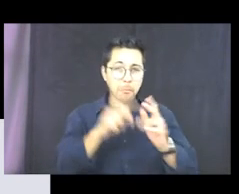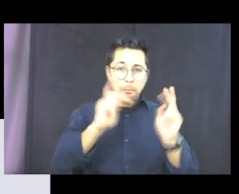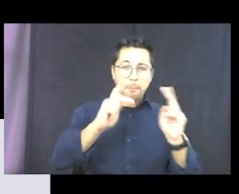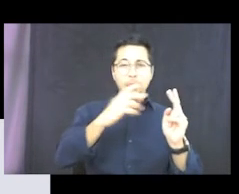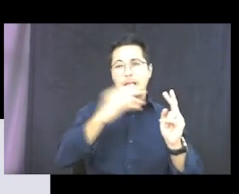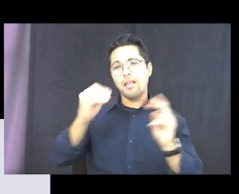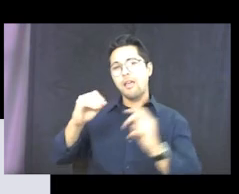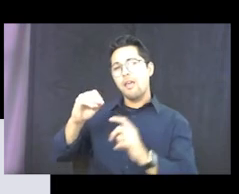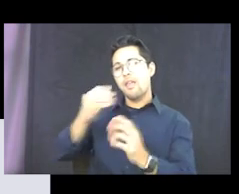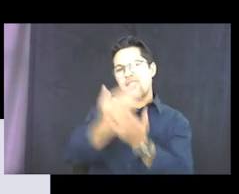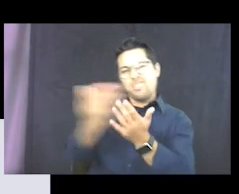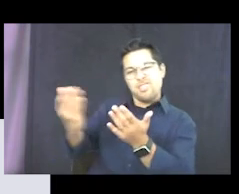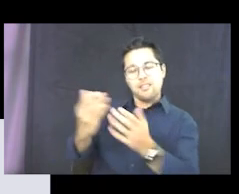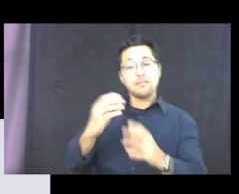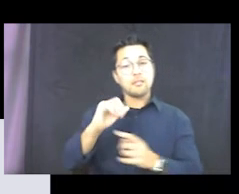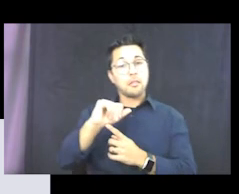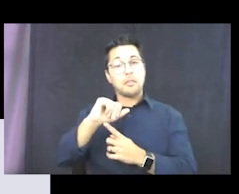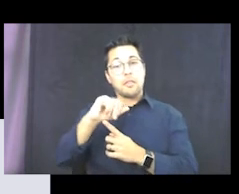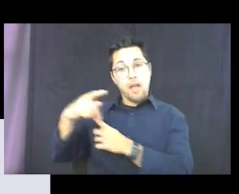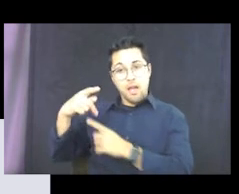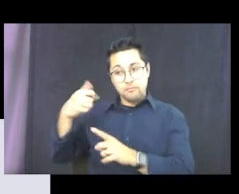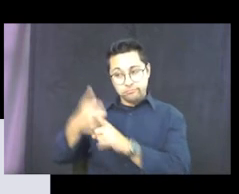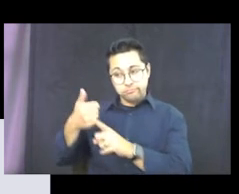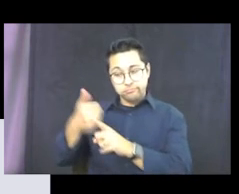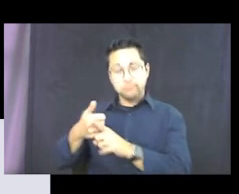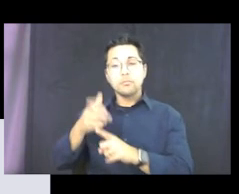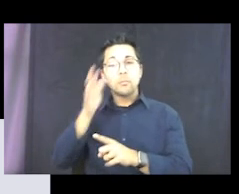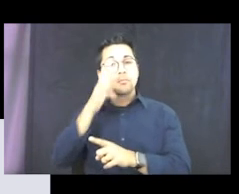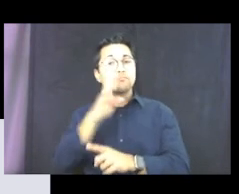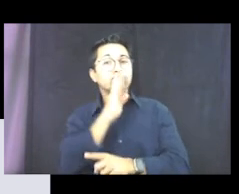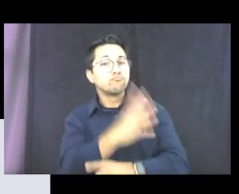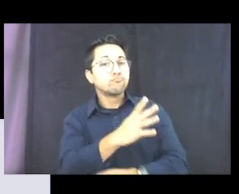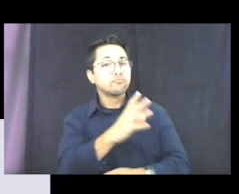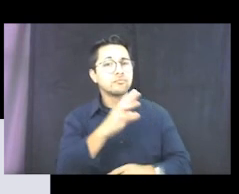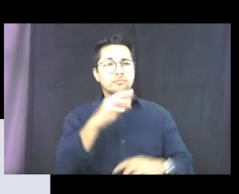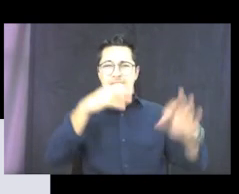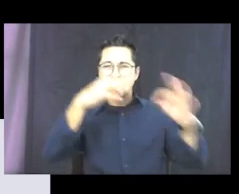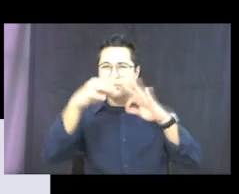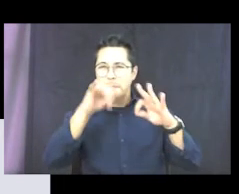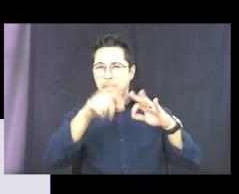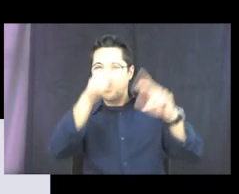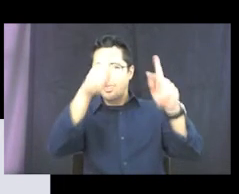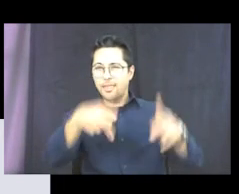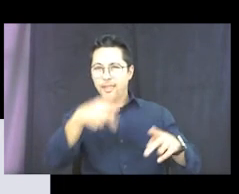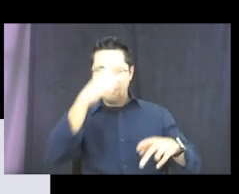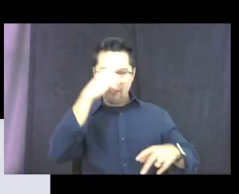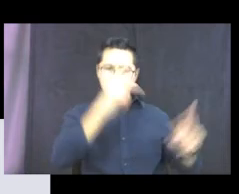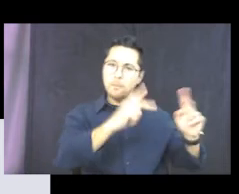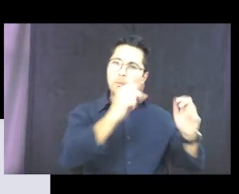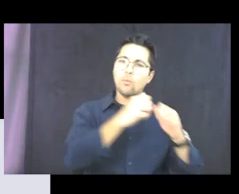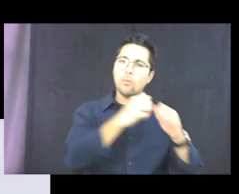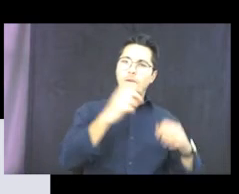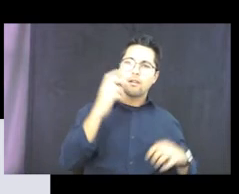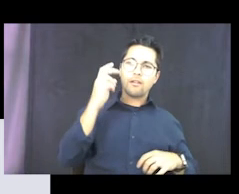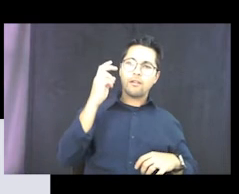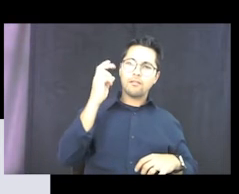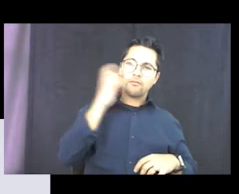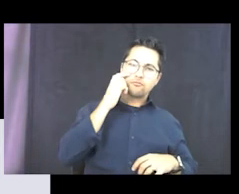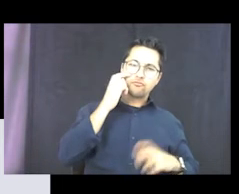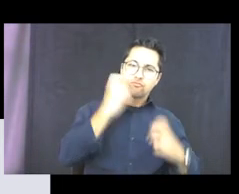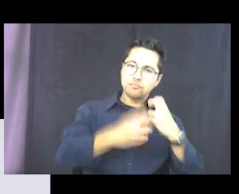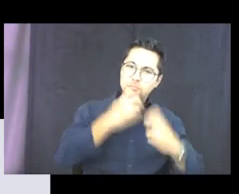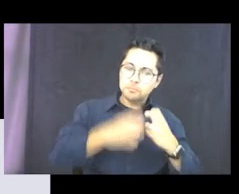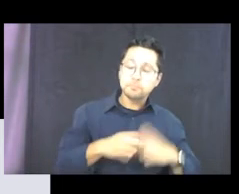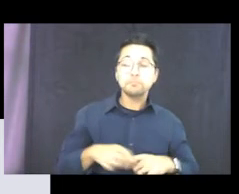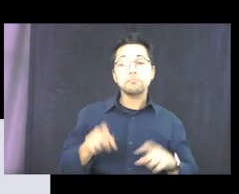objects, and then the app auditively speaks it and describes those objects for people with visual impairments.